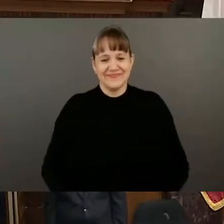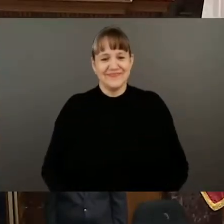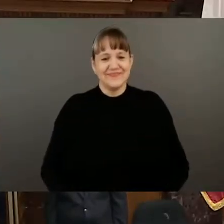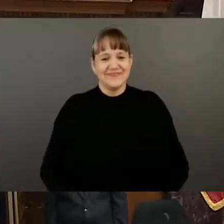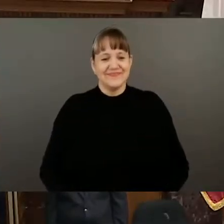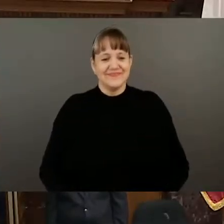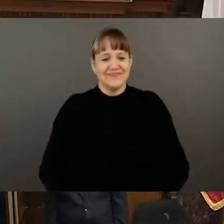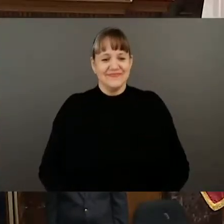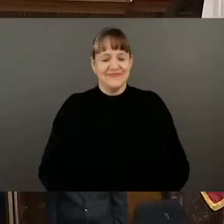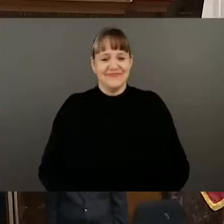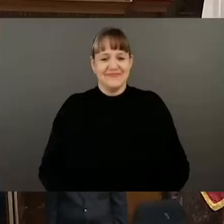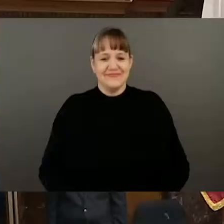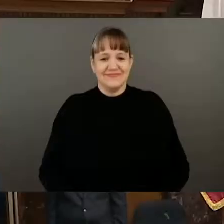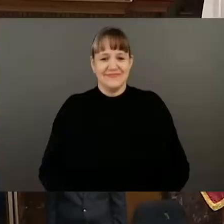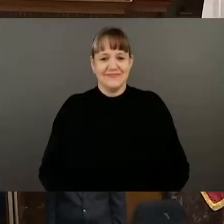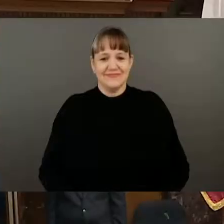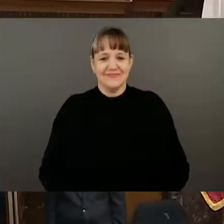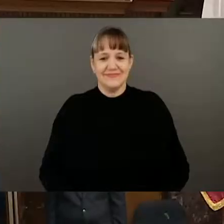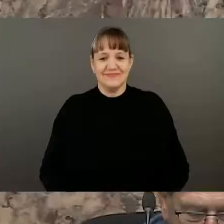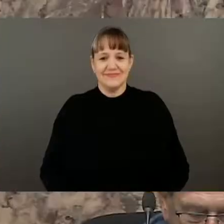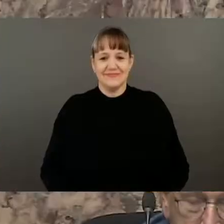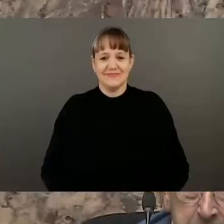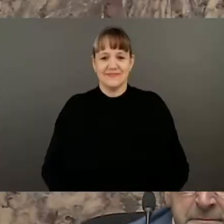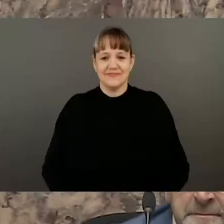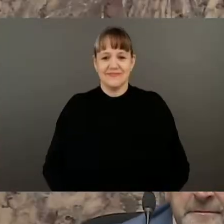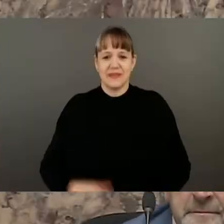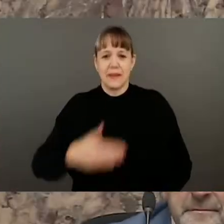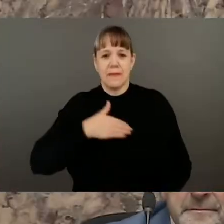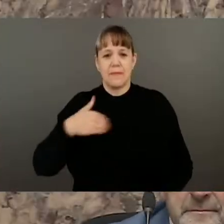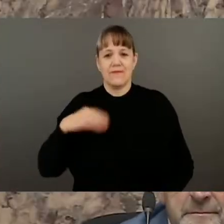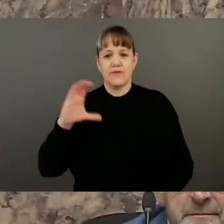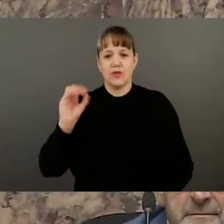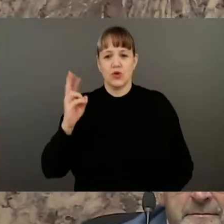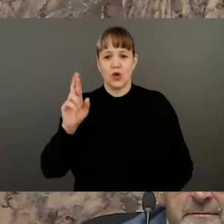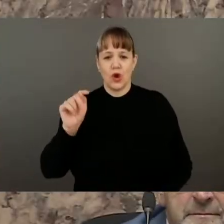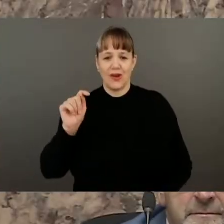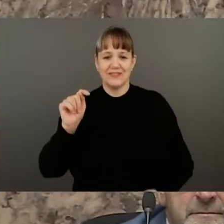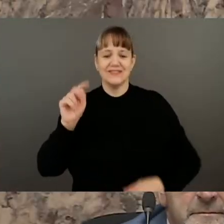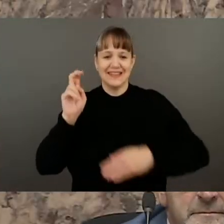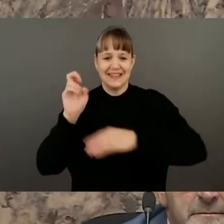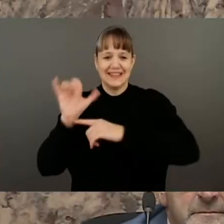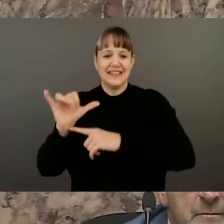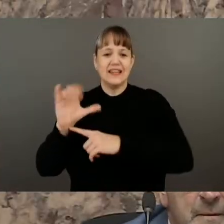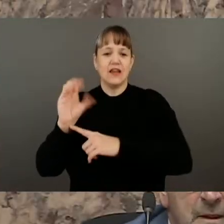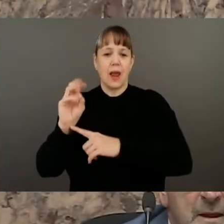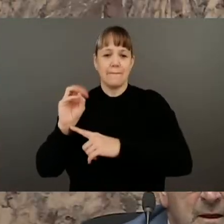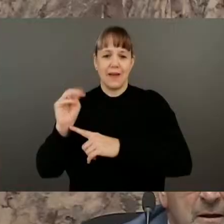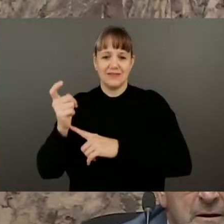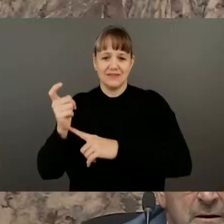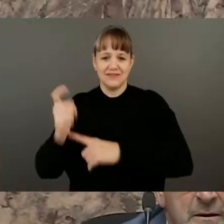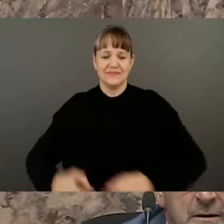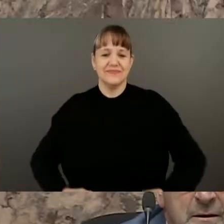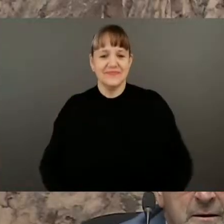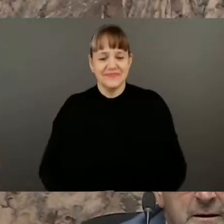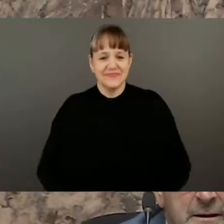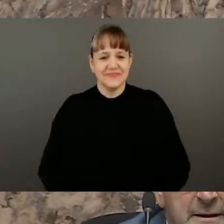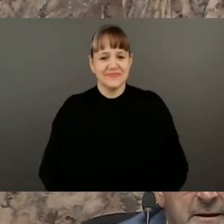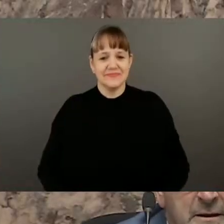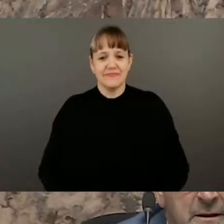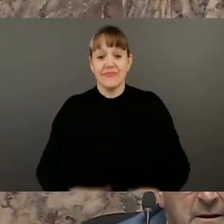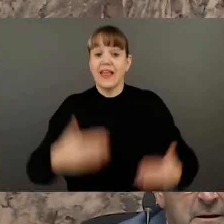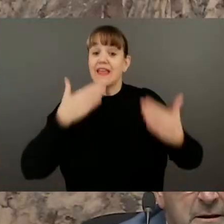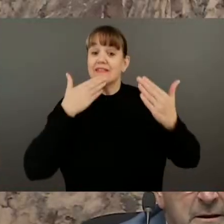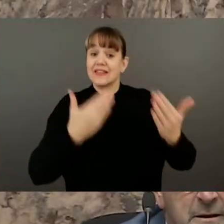Member Courtney Comox. Thank you, Mr. Speaker. You can tell a lot about a community by how it treats people in their final days.